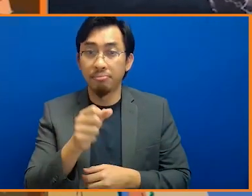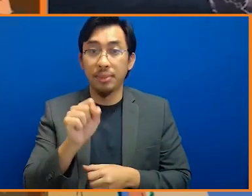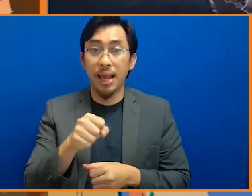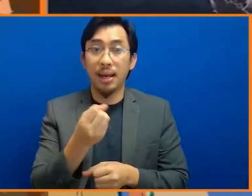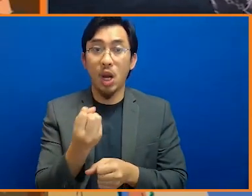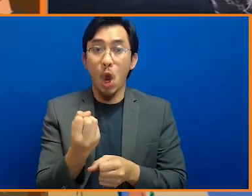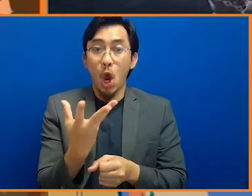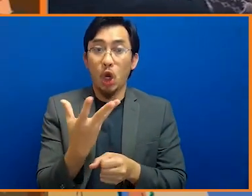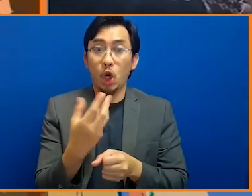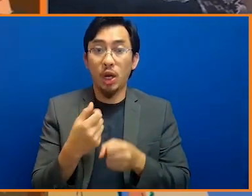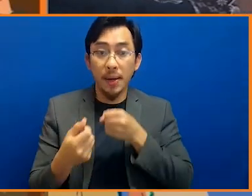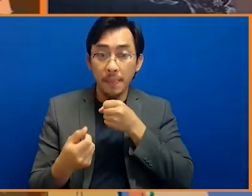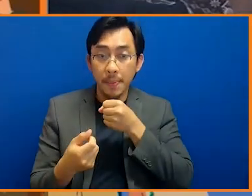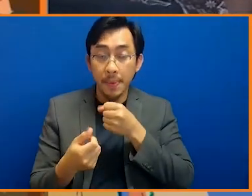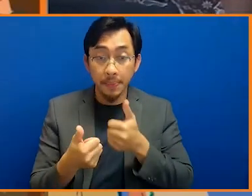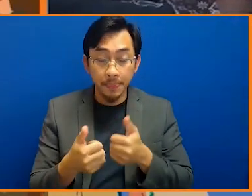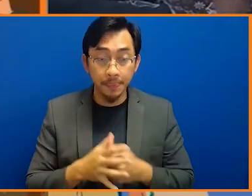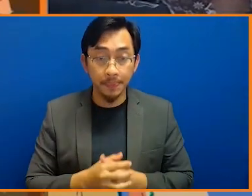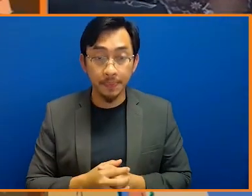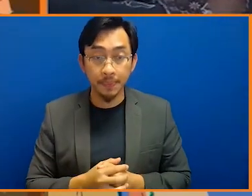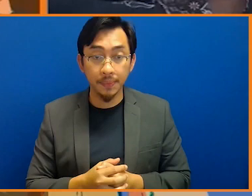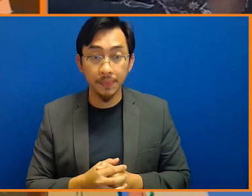ask the question.